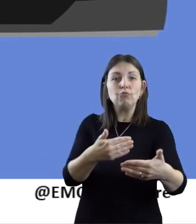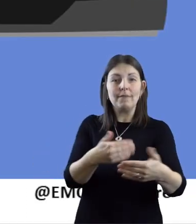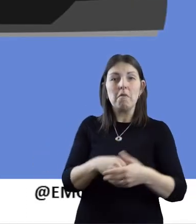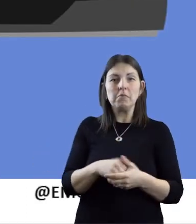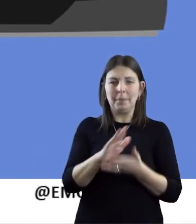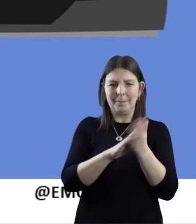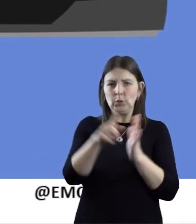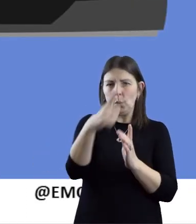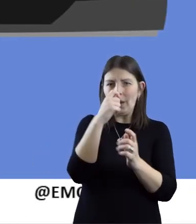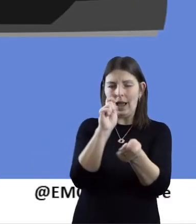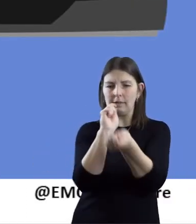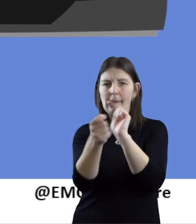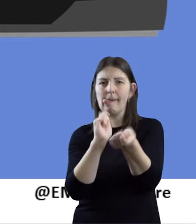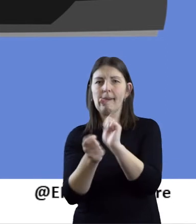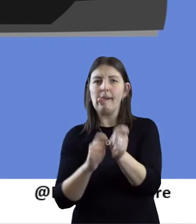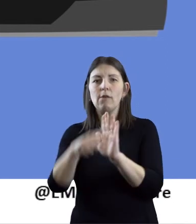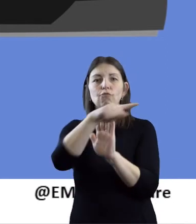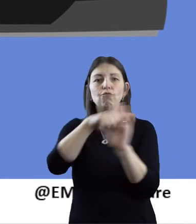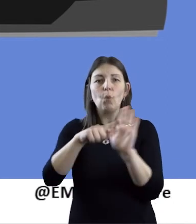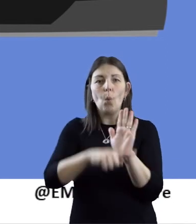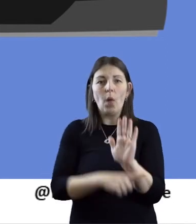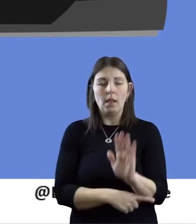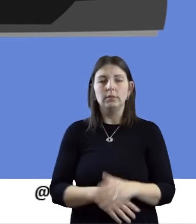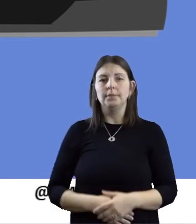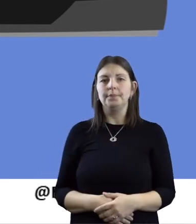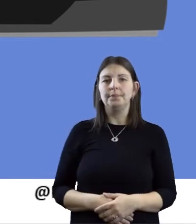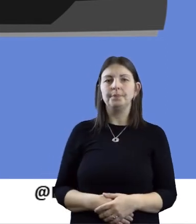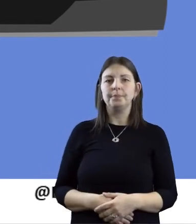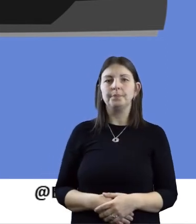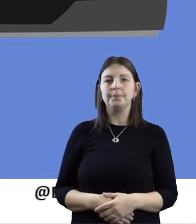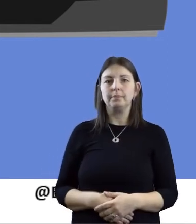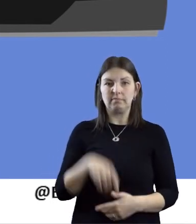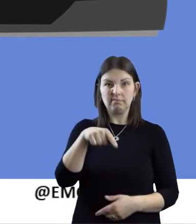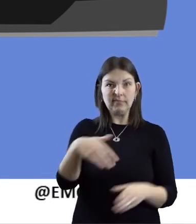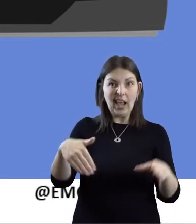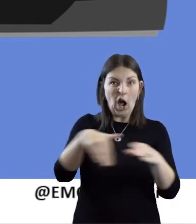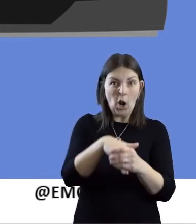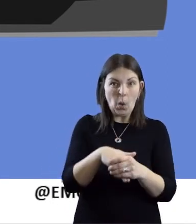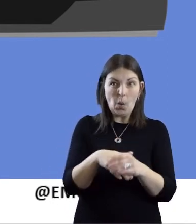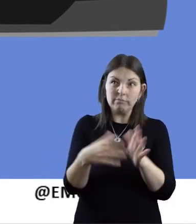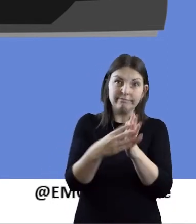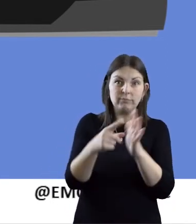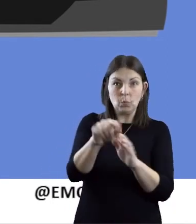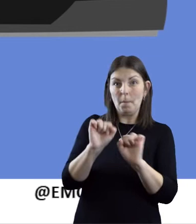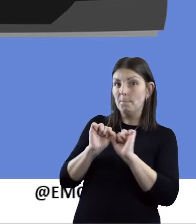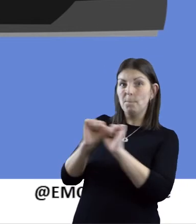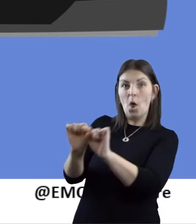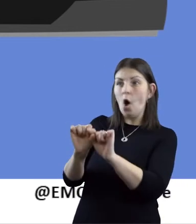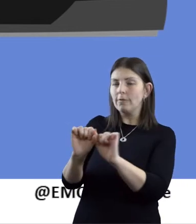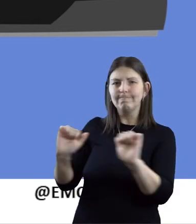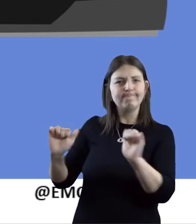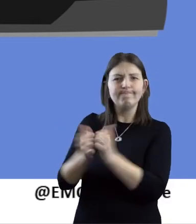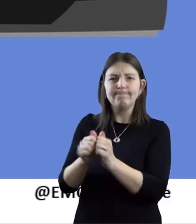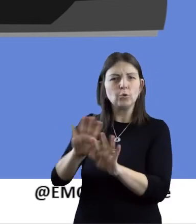Securing your Wi-Fi. Most reputable internet service providers will provide customers with documentation, videos, and